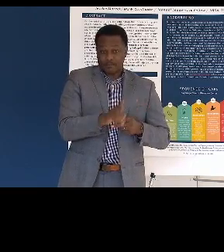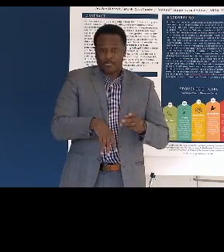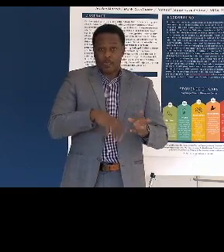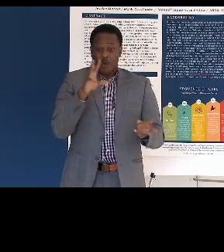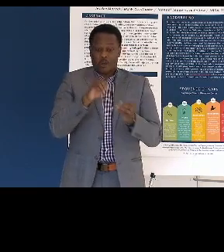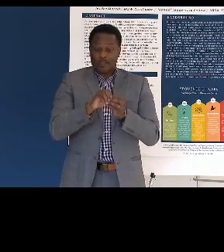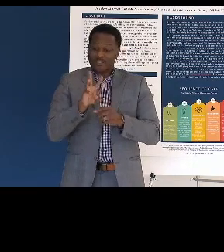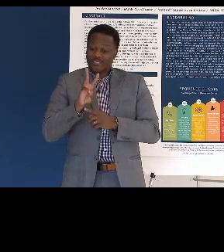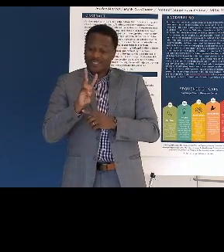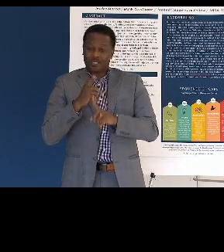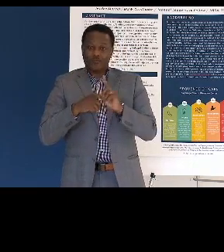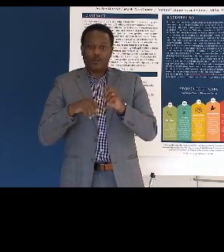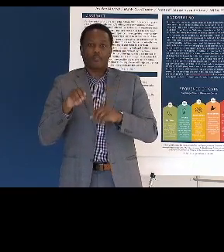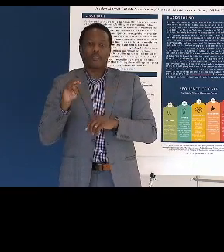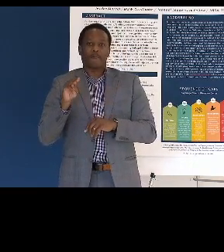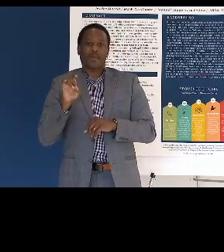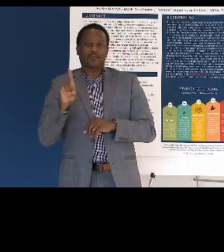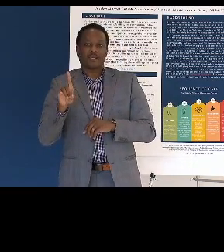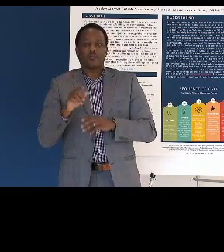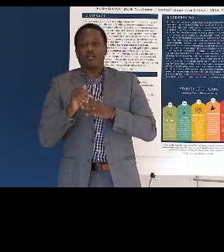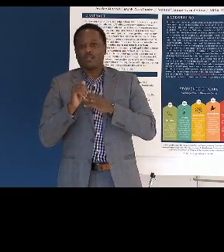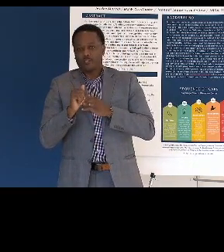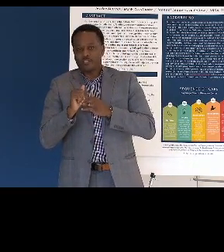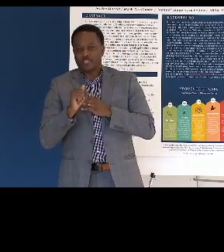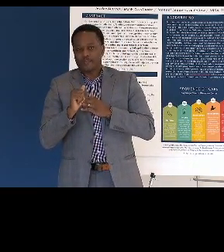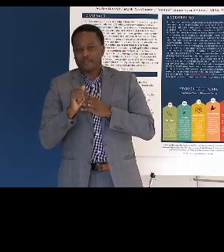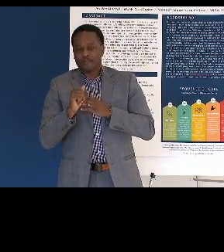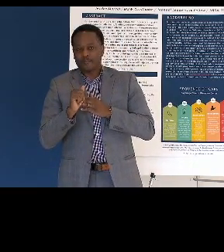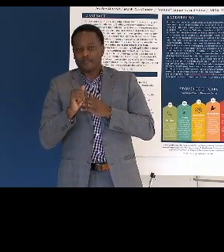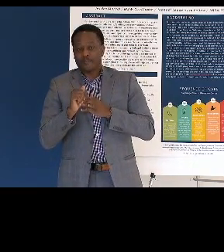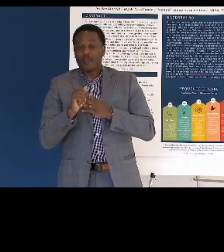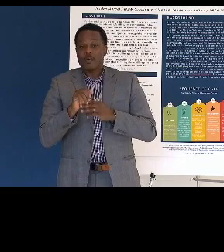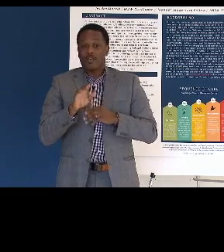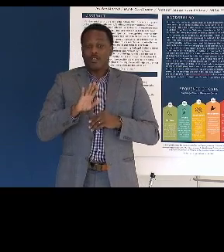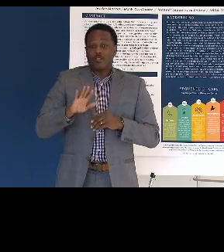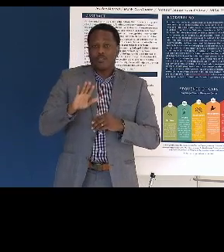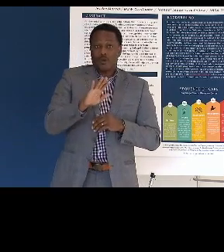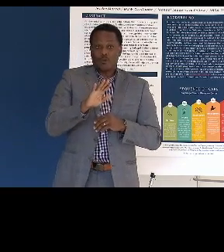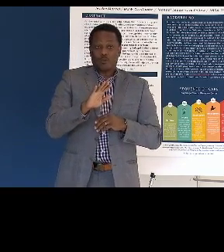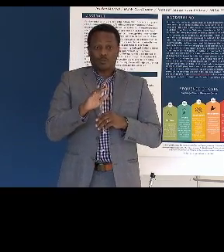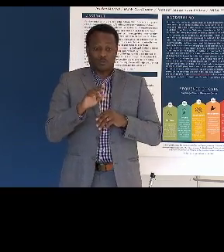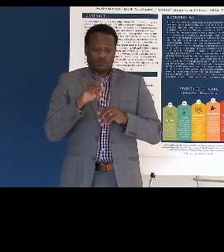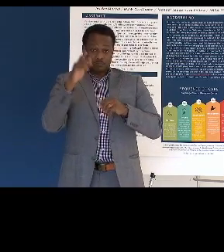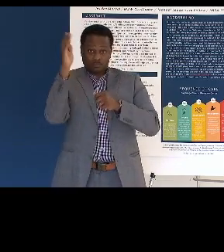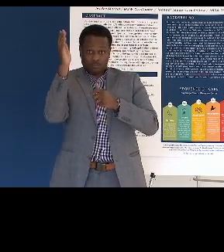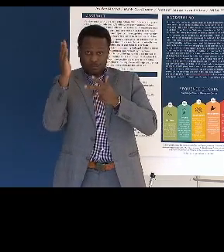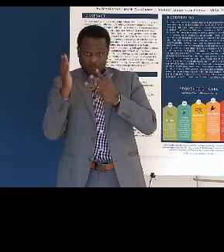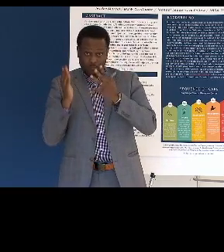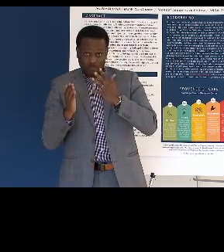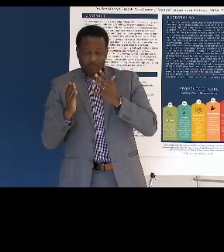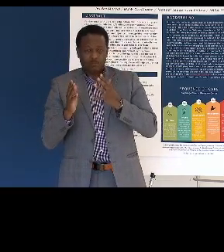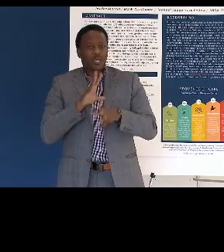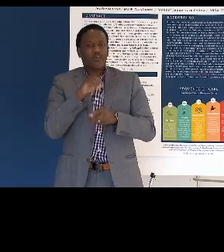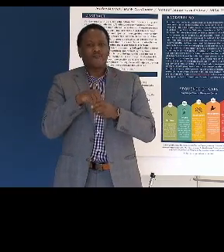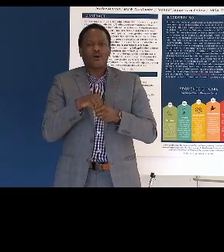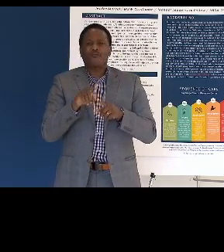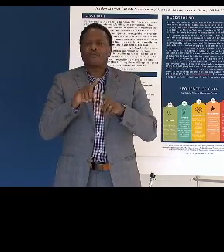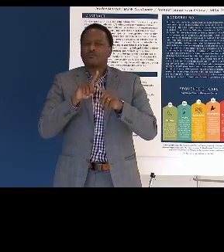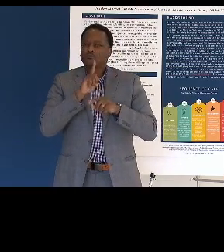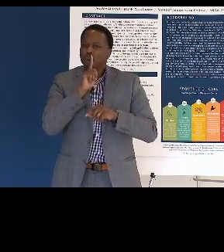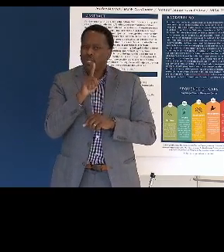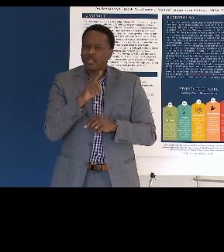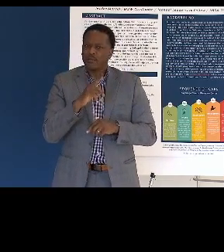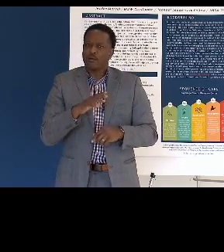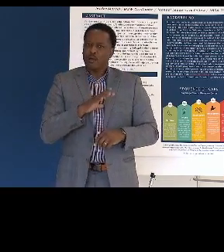6 from the Mandel Leadership Fellows. The fellows examine compelling practice issues and